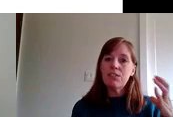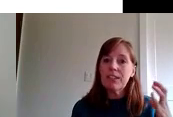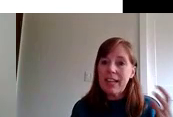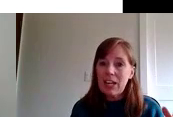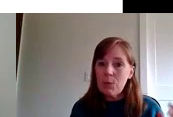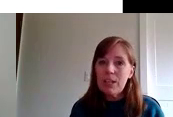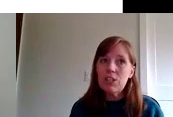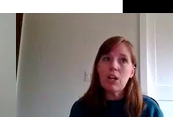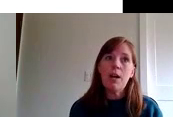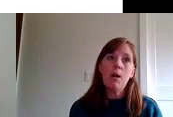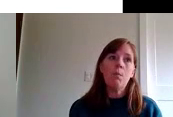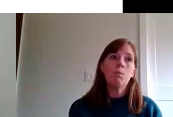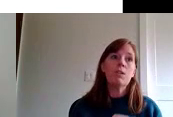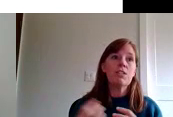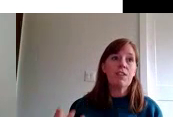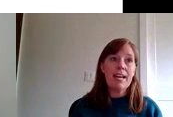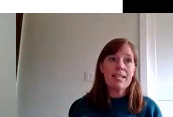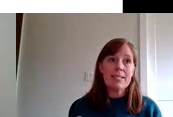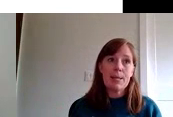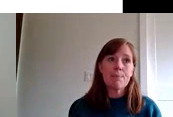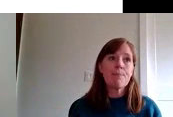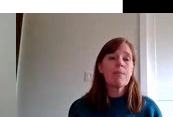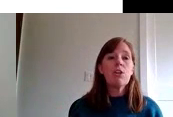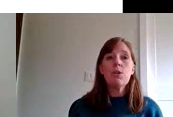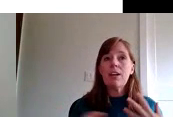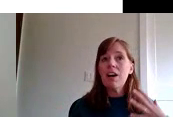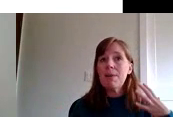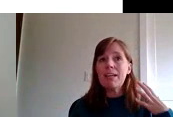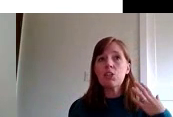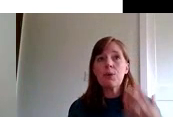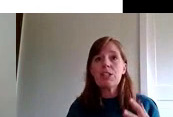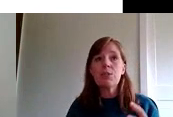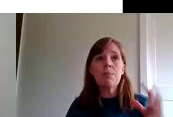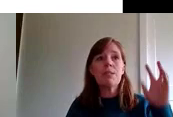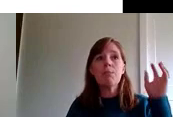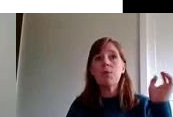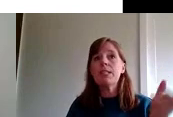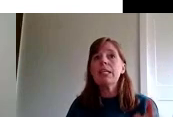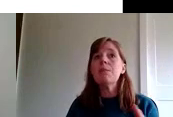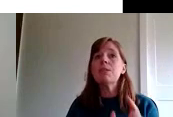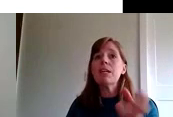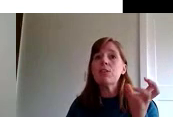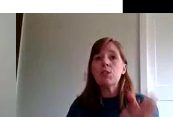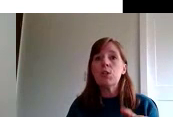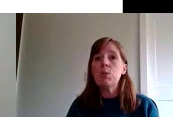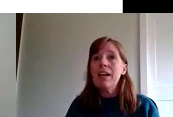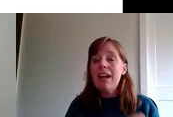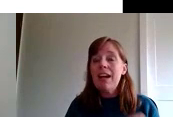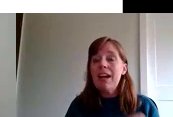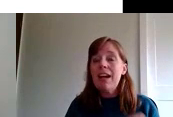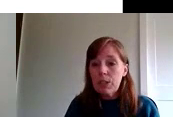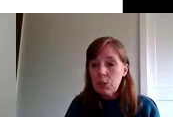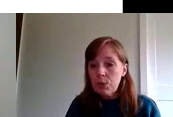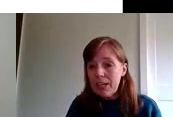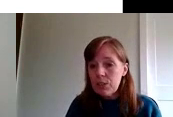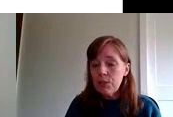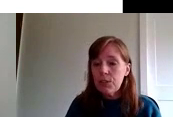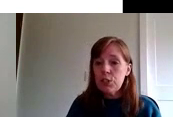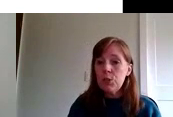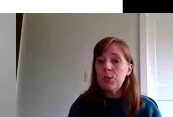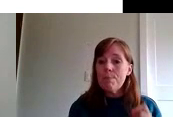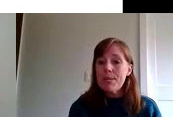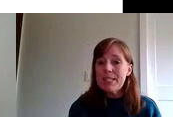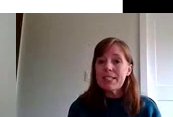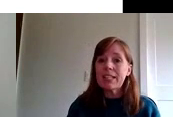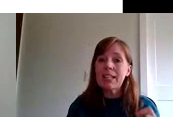in a different language, which is fantastic. You get automatic transcripts in both Teams and Zoom, and that's really great.